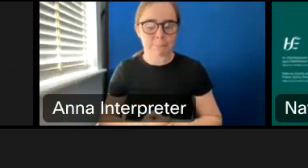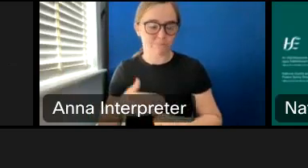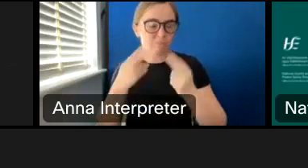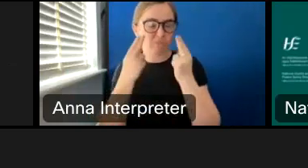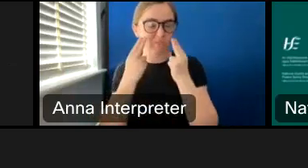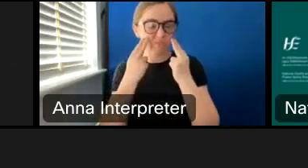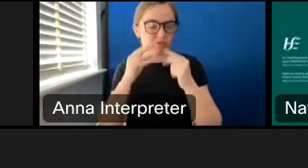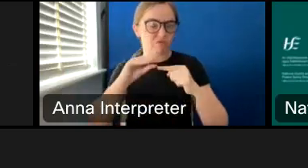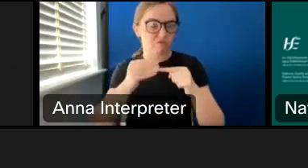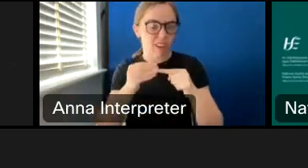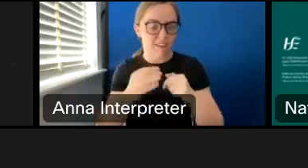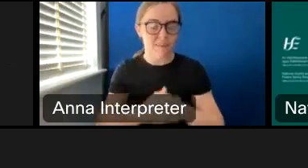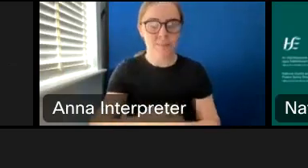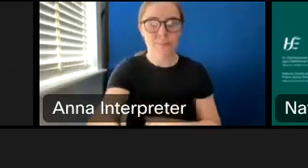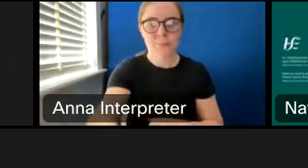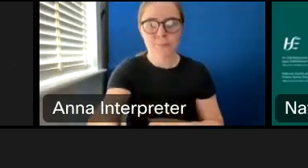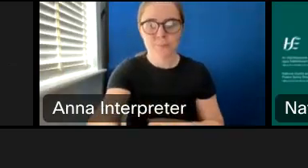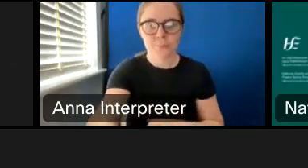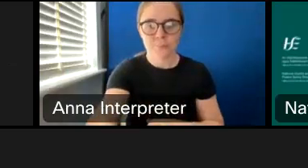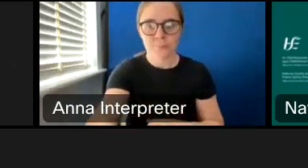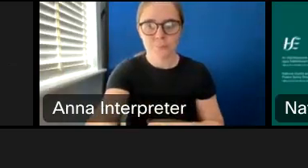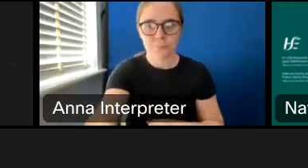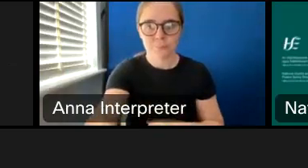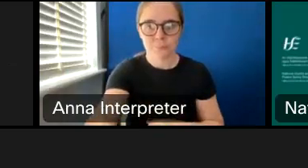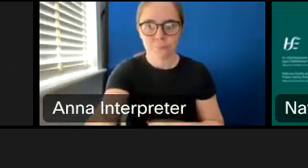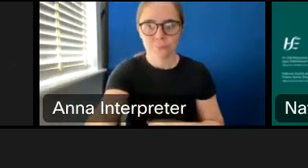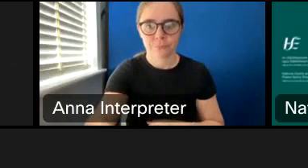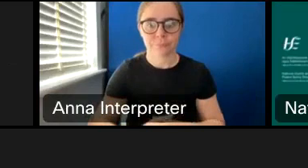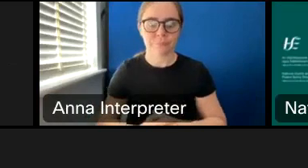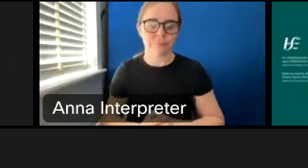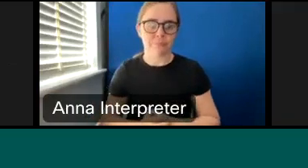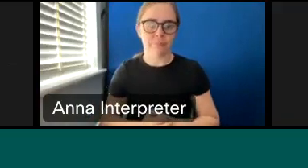if you want to pick up the slides. Yeah, thanks, Kelly.